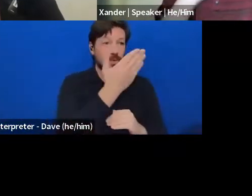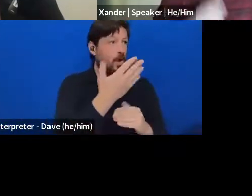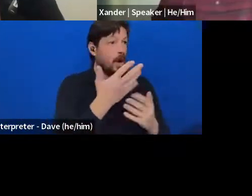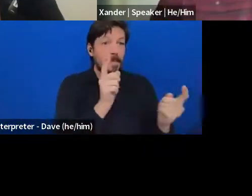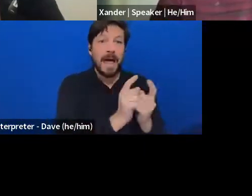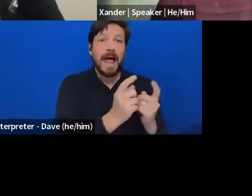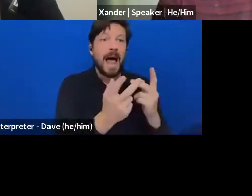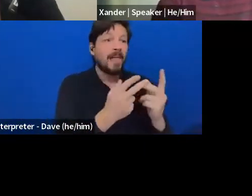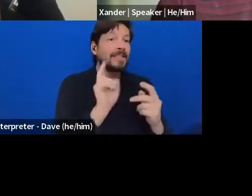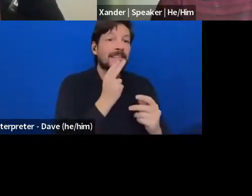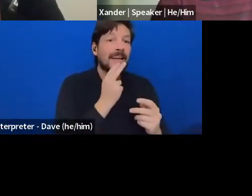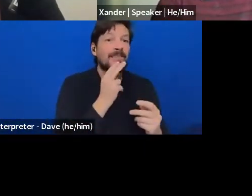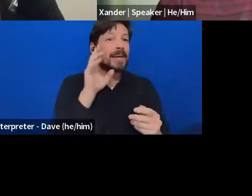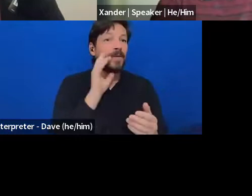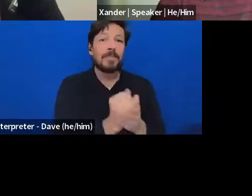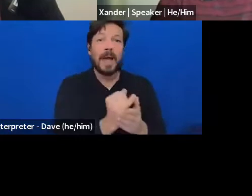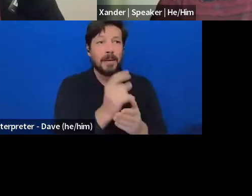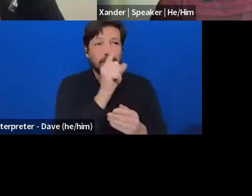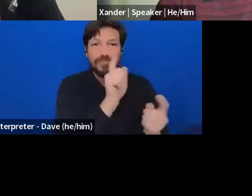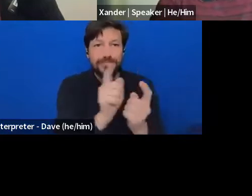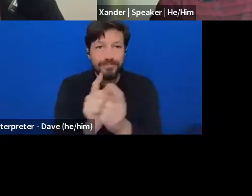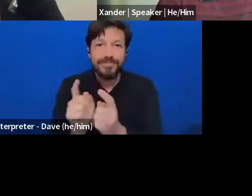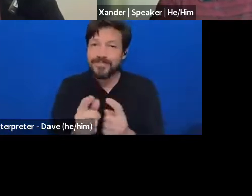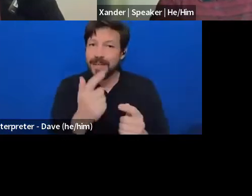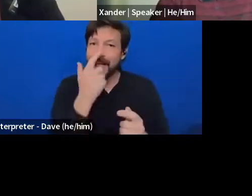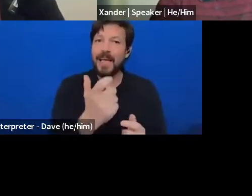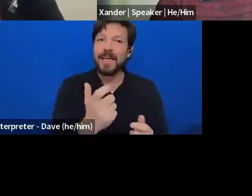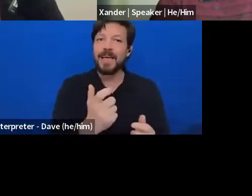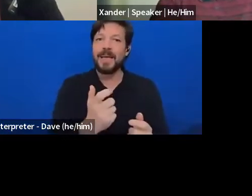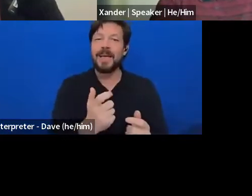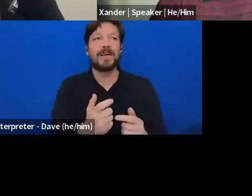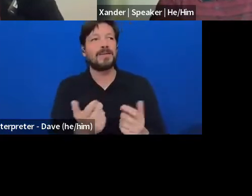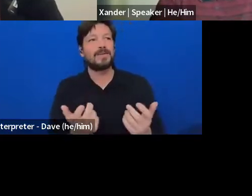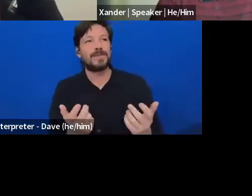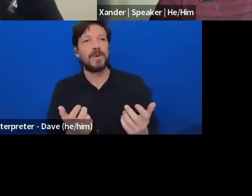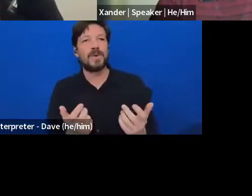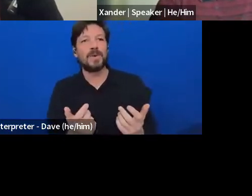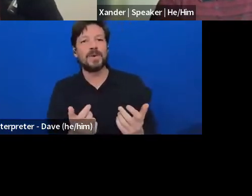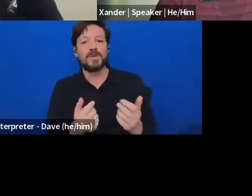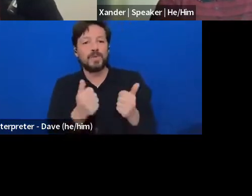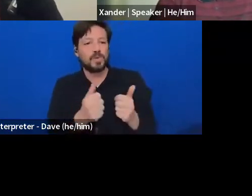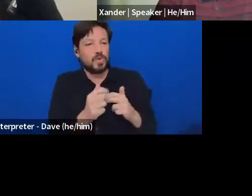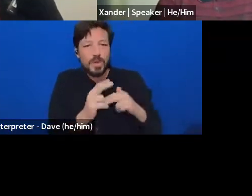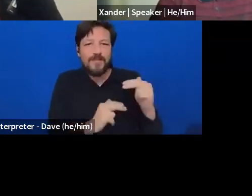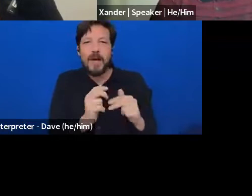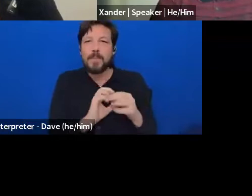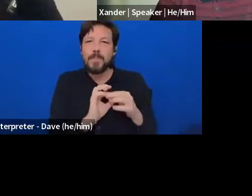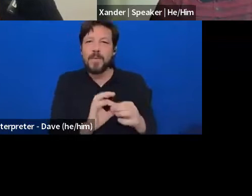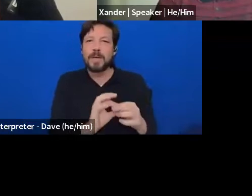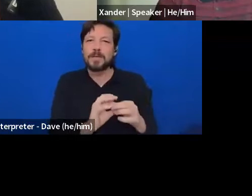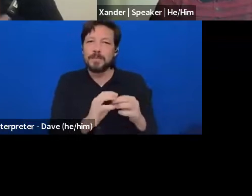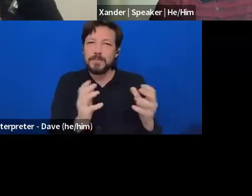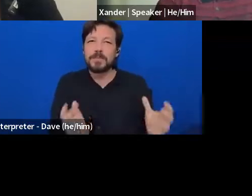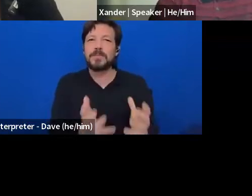hearing impaired, and I wish there was an opportunity set aside so we can really foster those relationships and being able